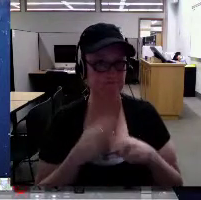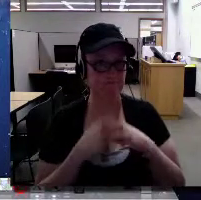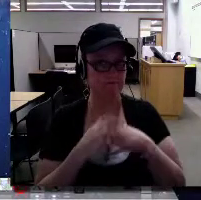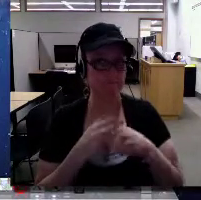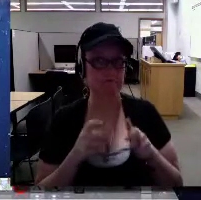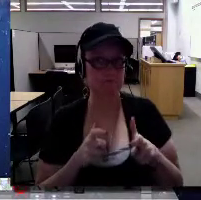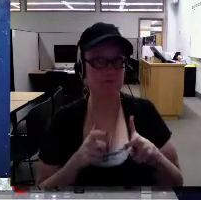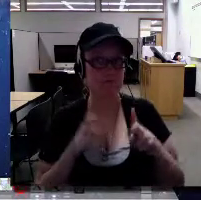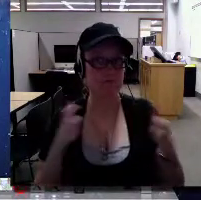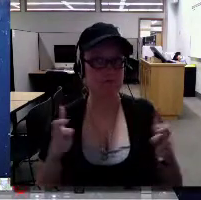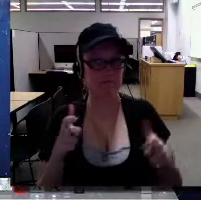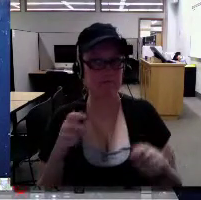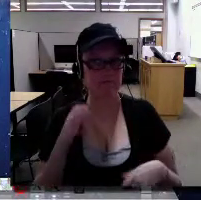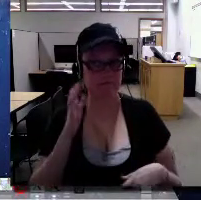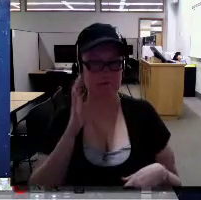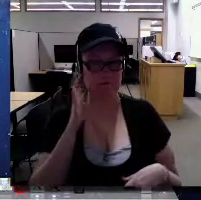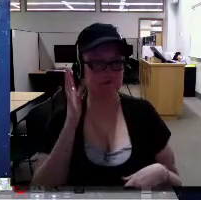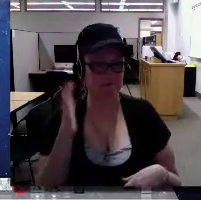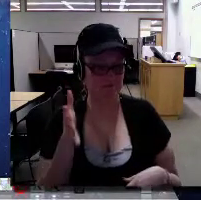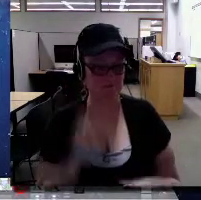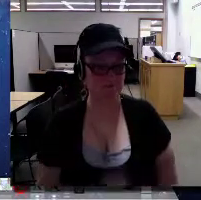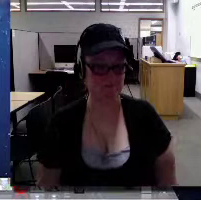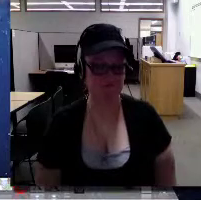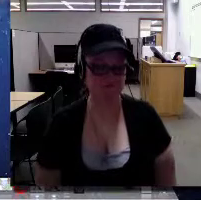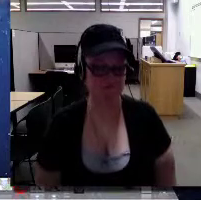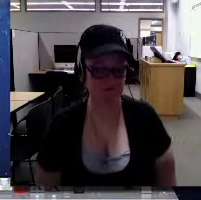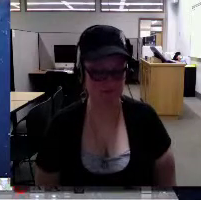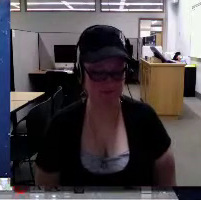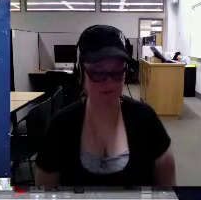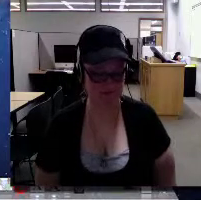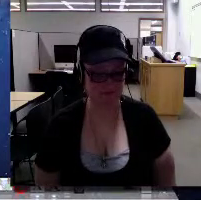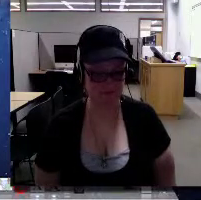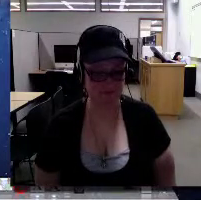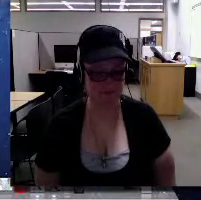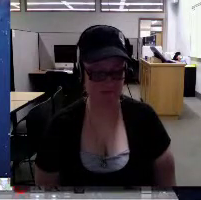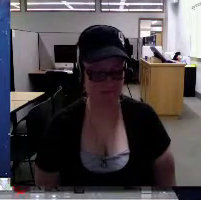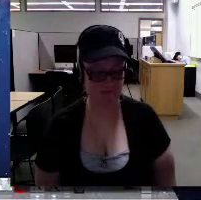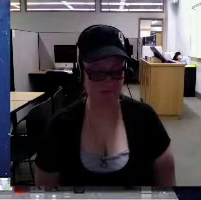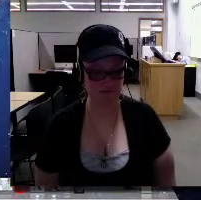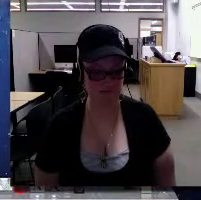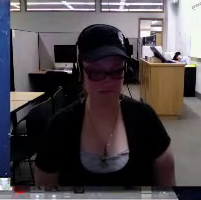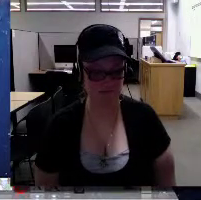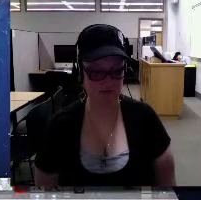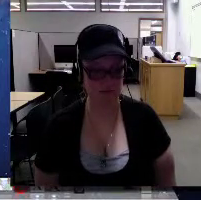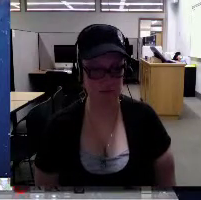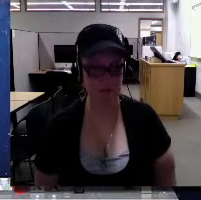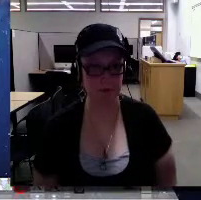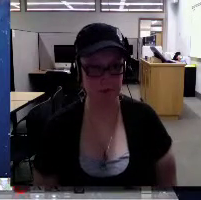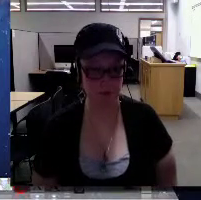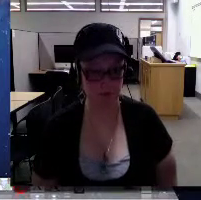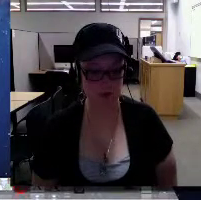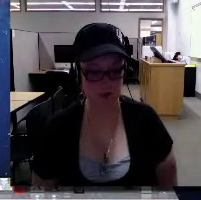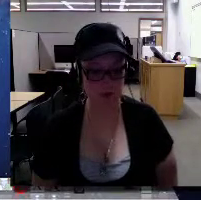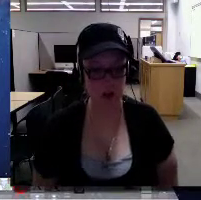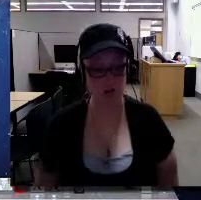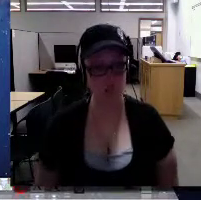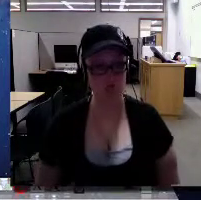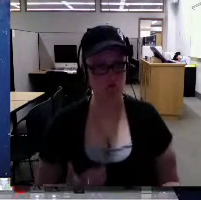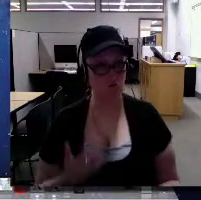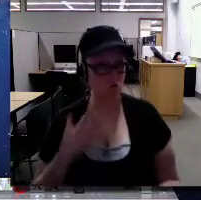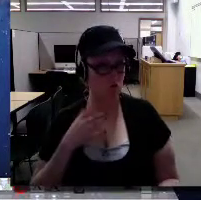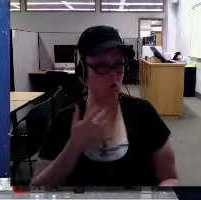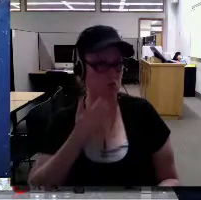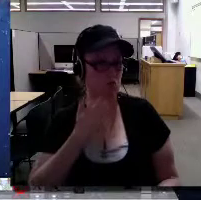Some of my favorite memories are about big grandma. I called her big grandma because I also had a little grandma.